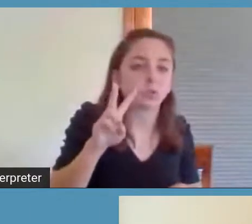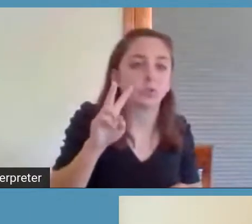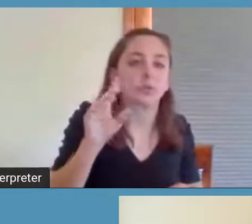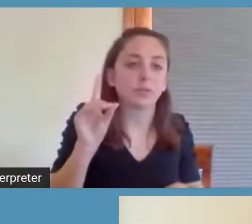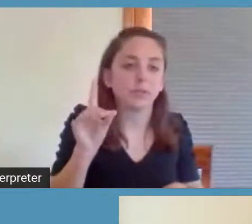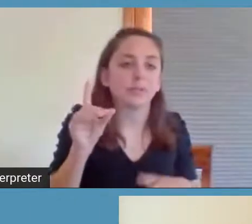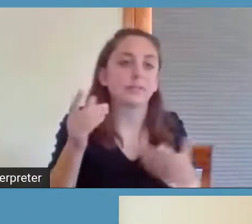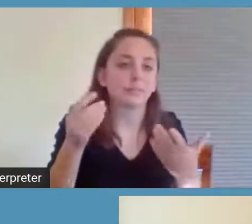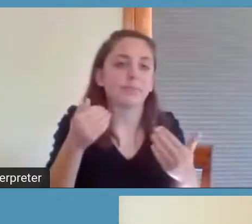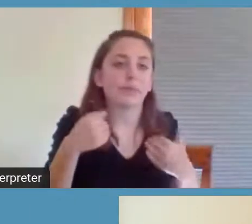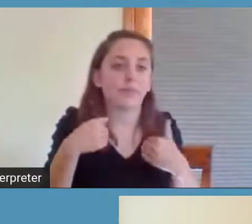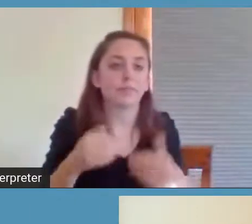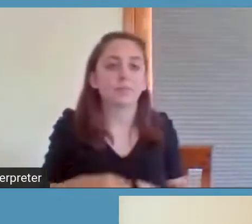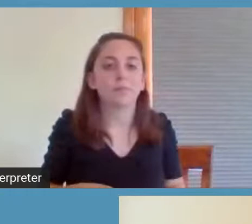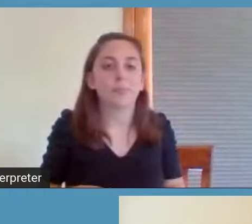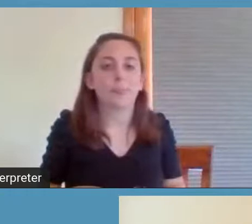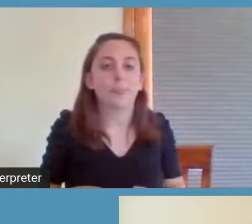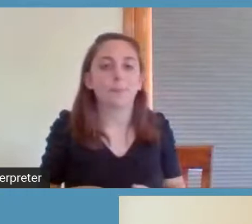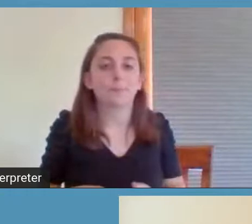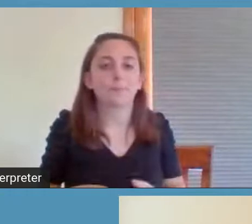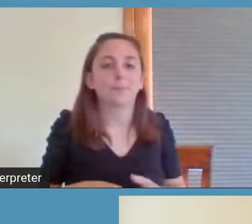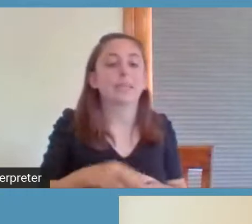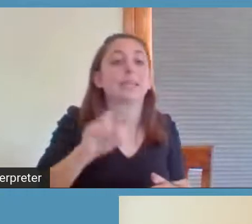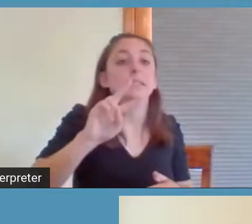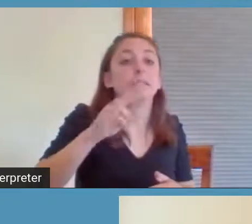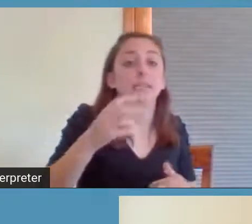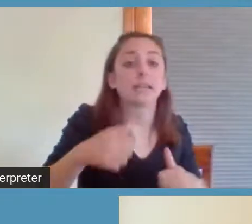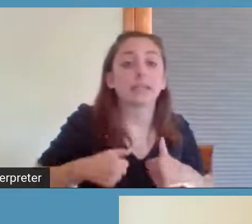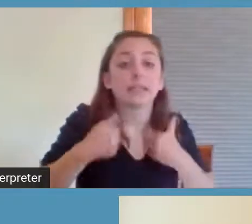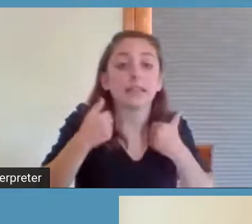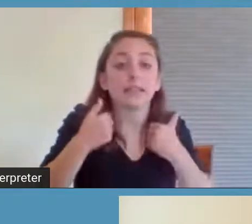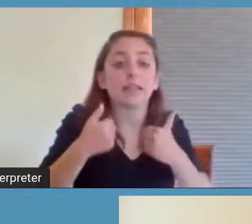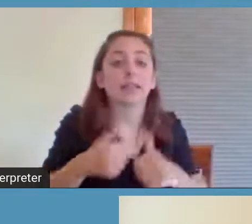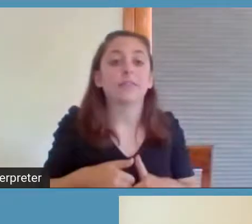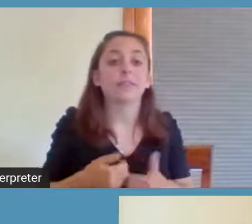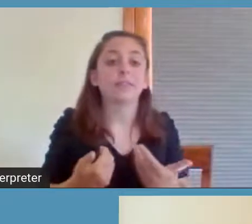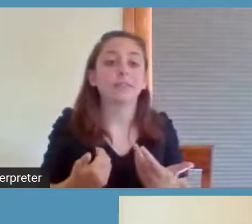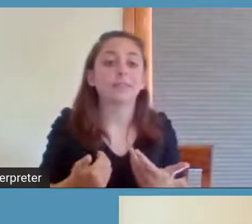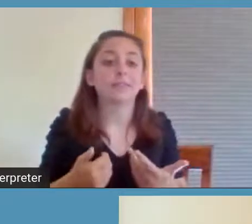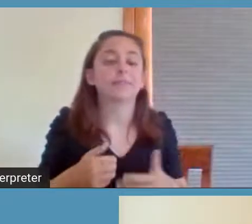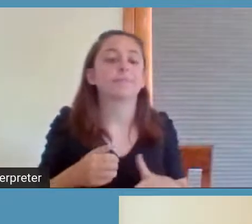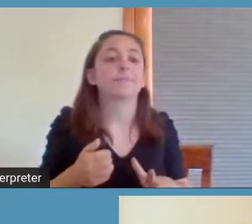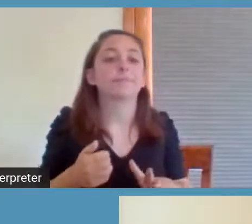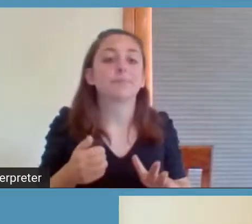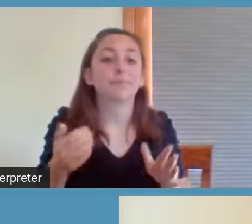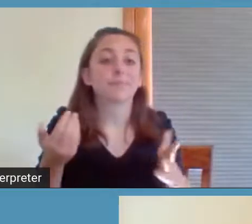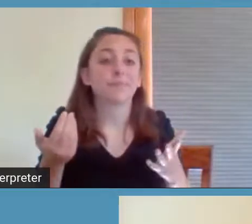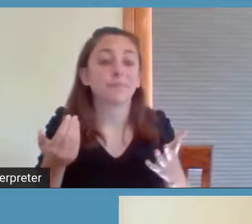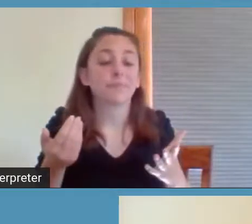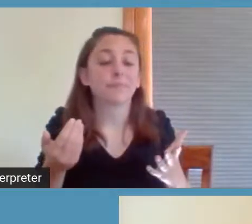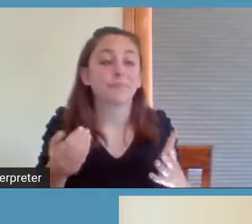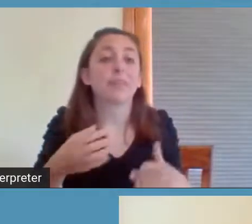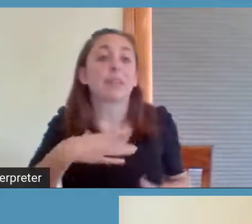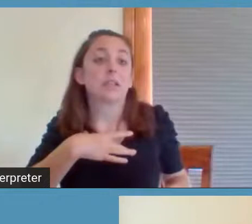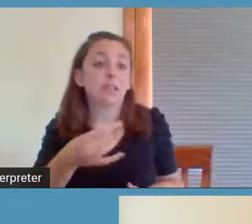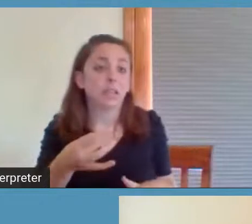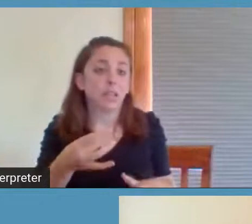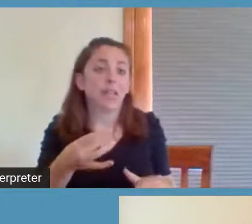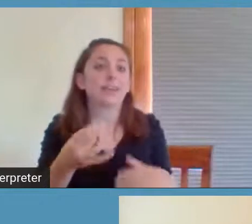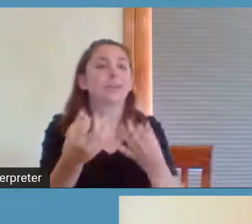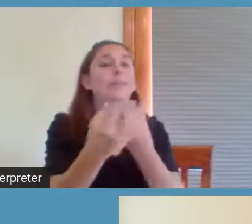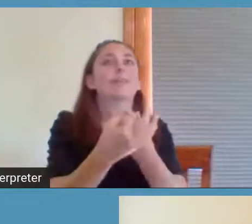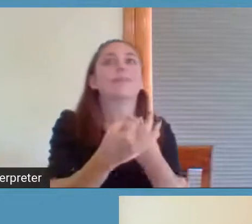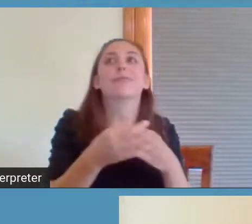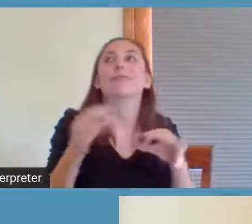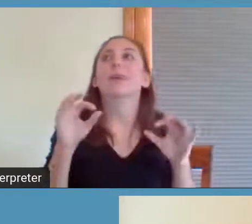of this, coming from Second Life into something like that for me is just maddening because I like the freedom because in Second